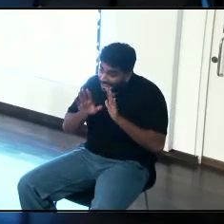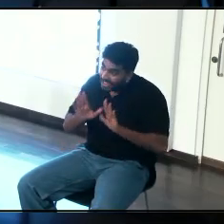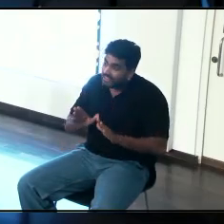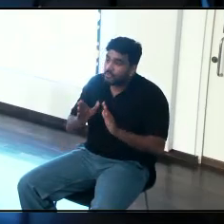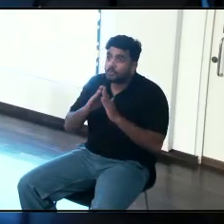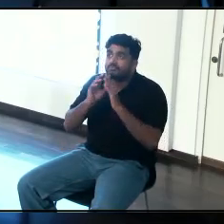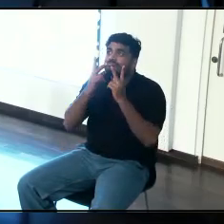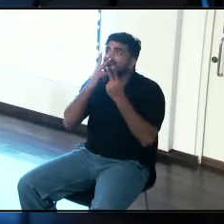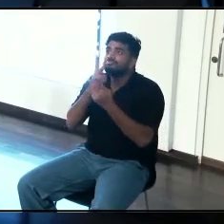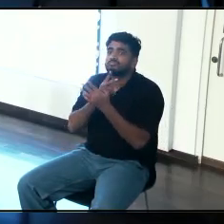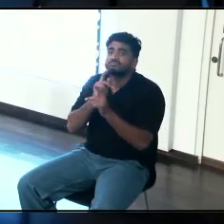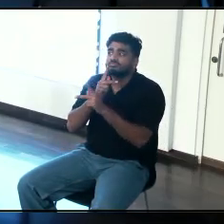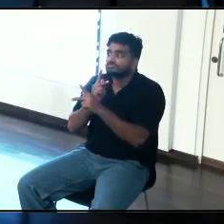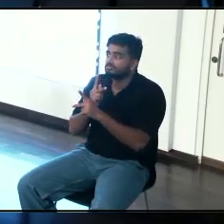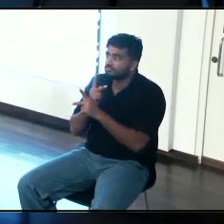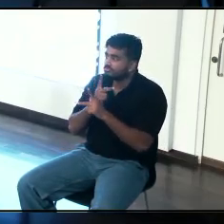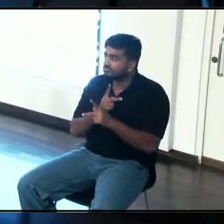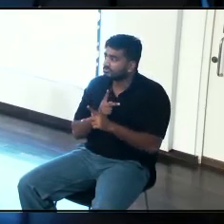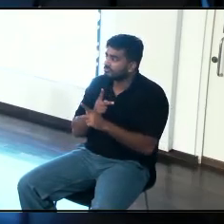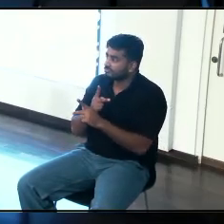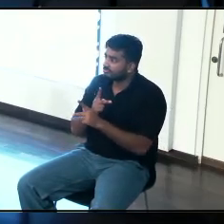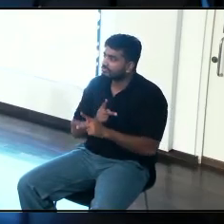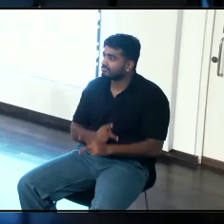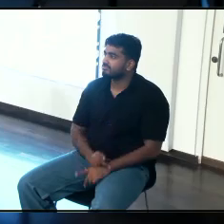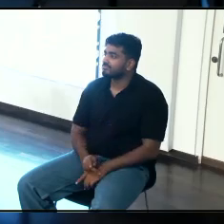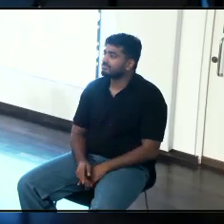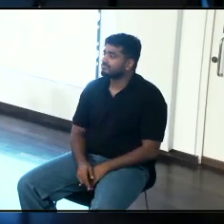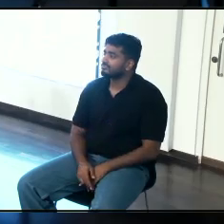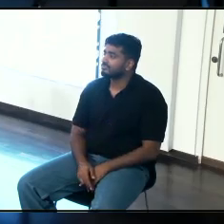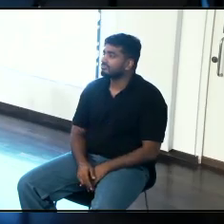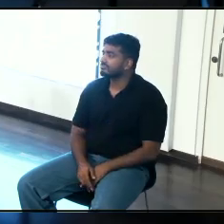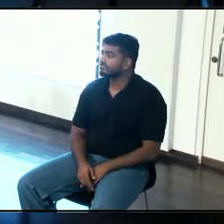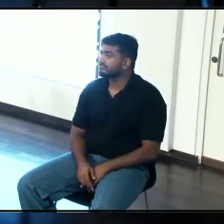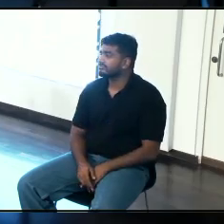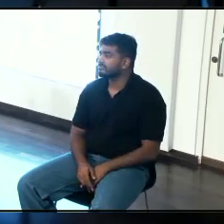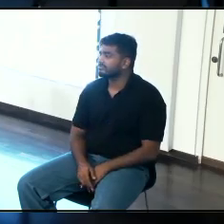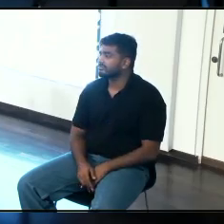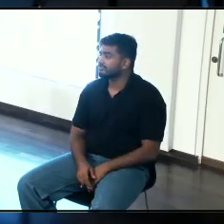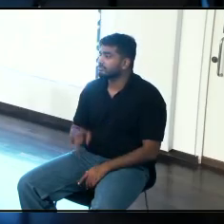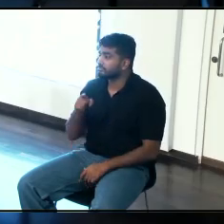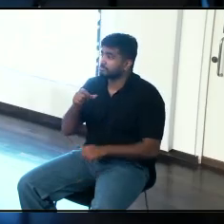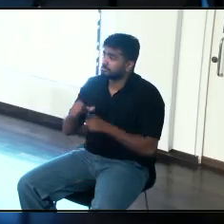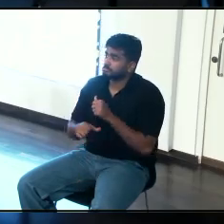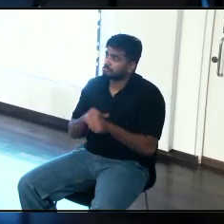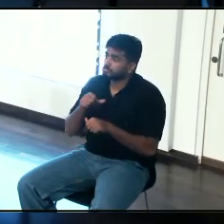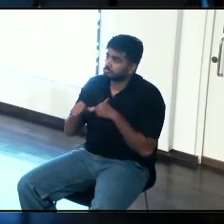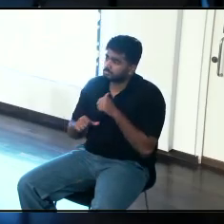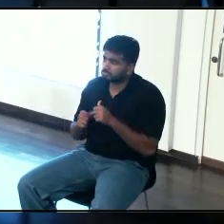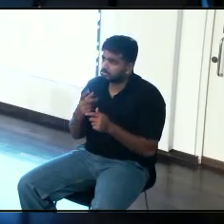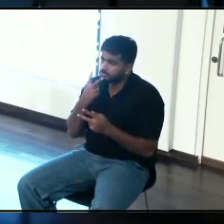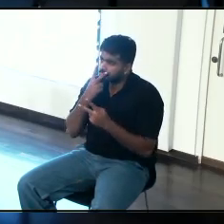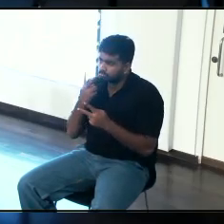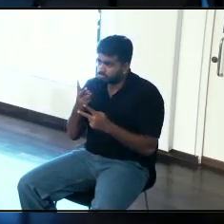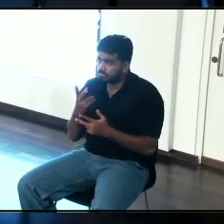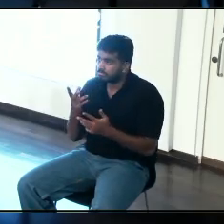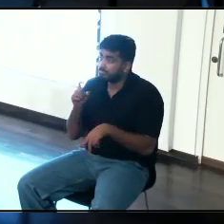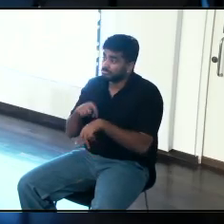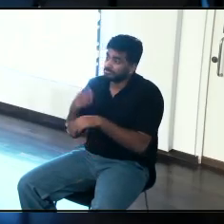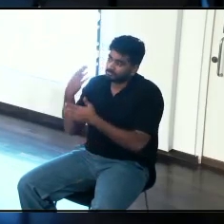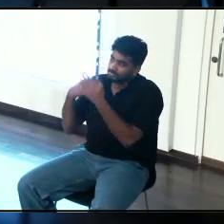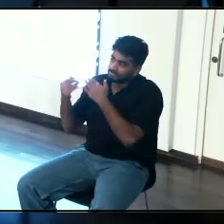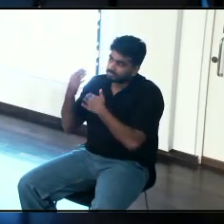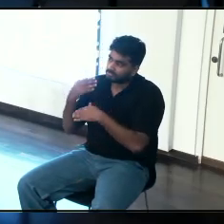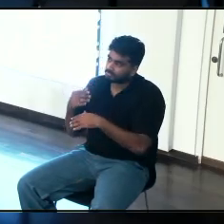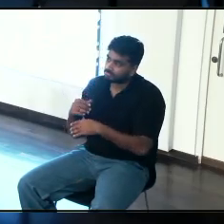actively, So follow-up question. No. Yeah, during the process, when we visited, during the research phase,